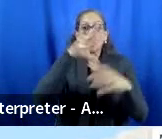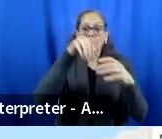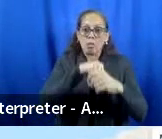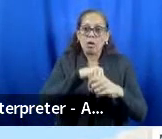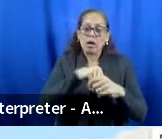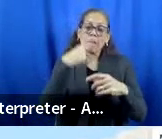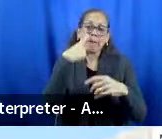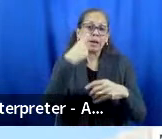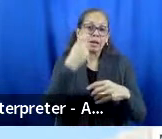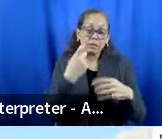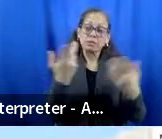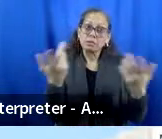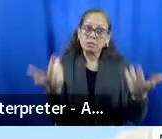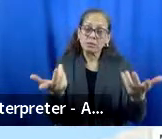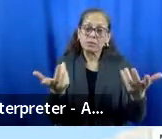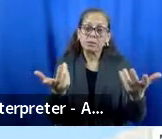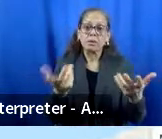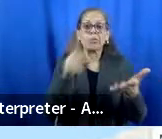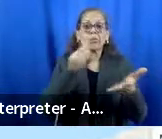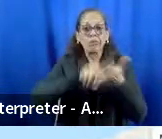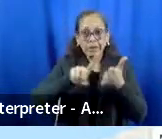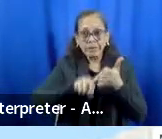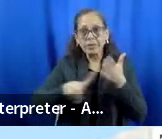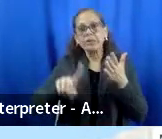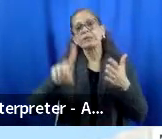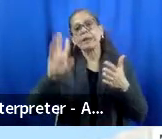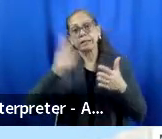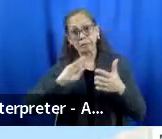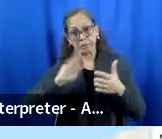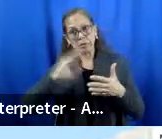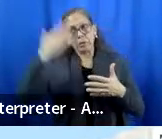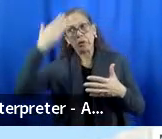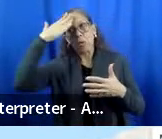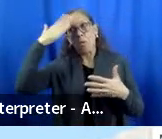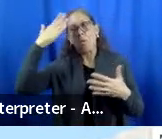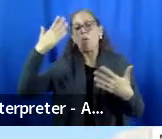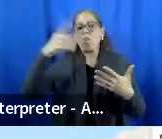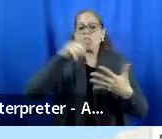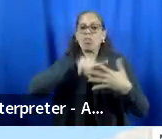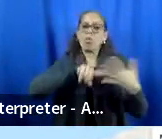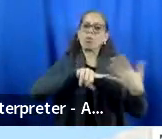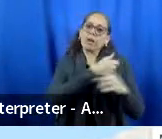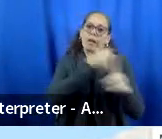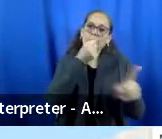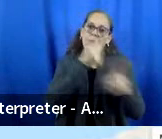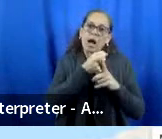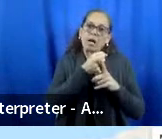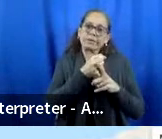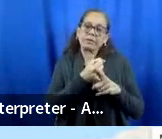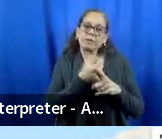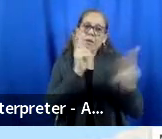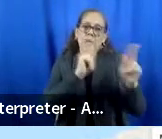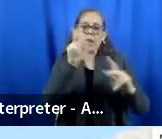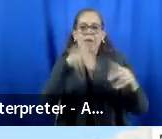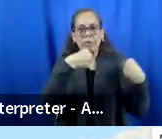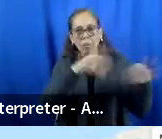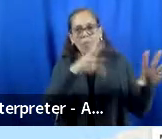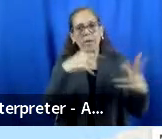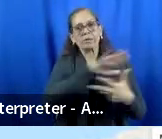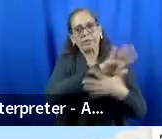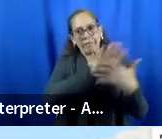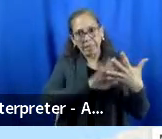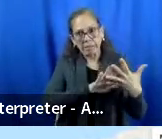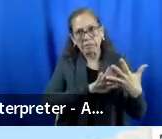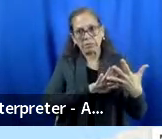because, again, both research and experience show that these factors impact displacement risk. So rental